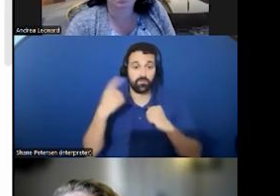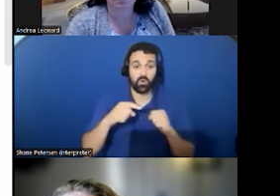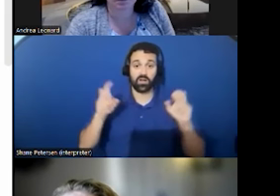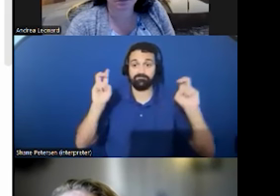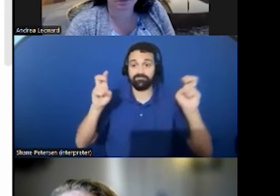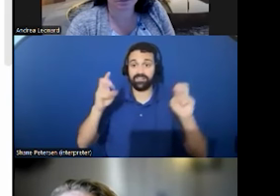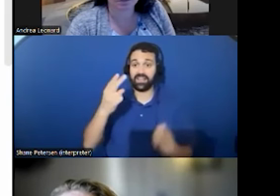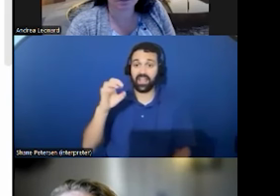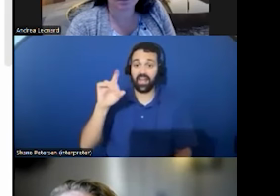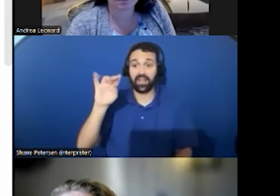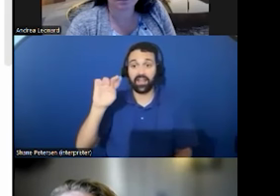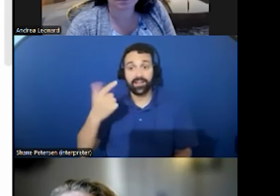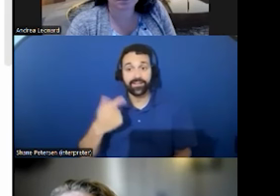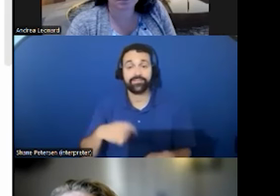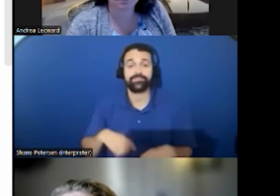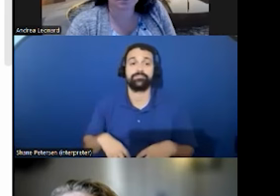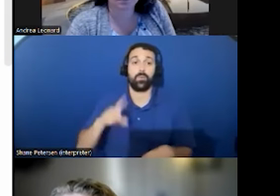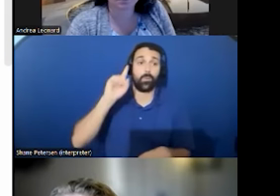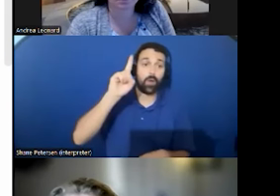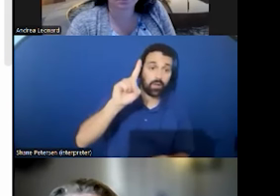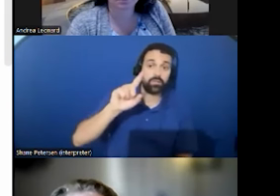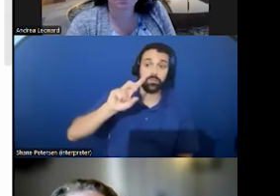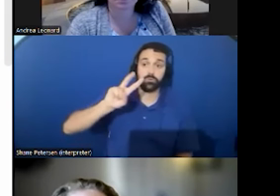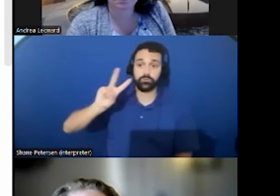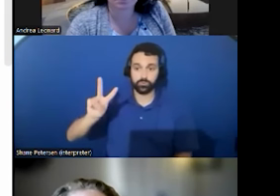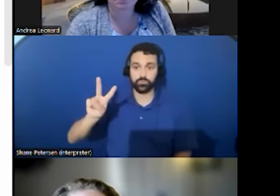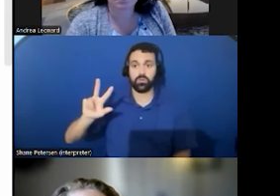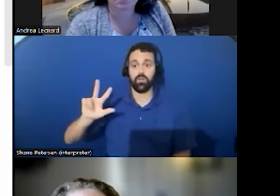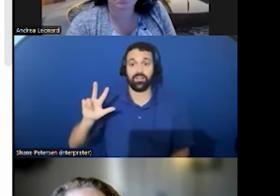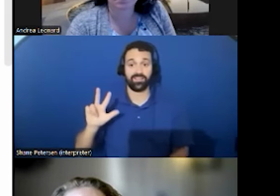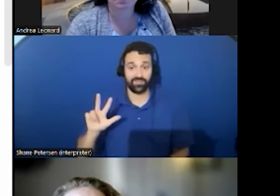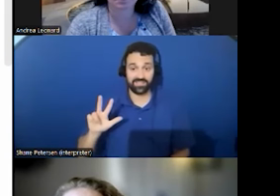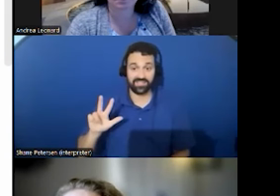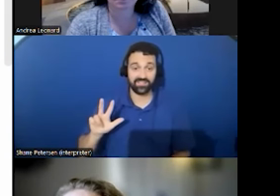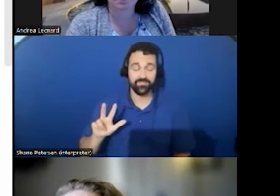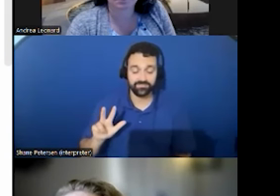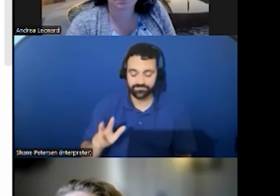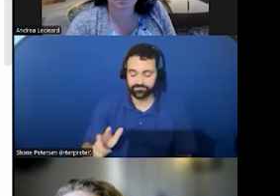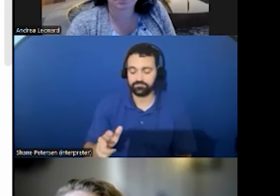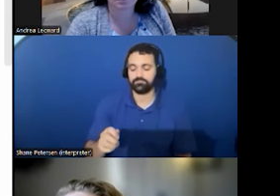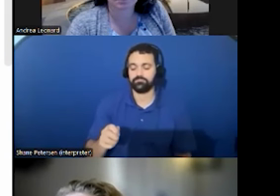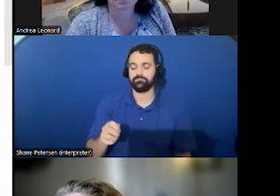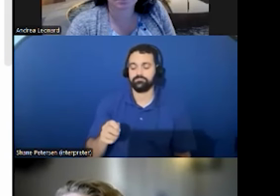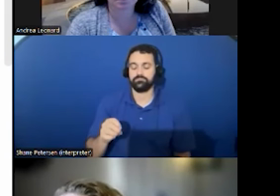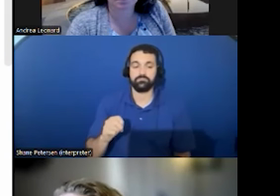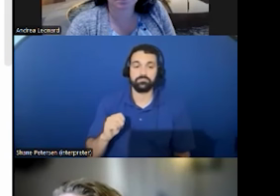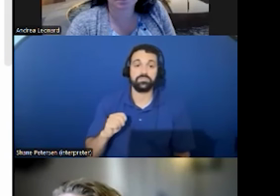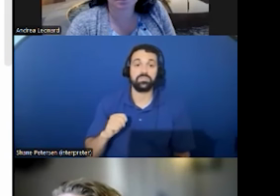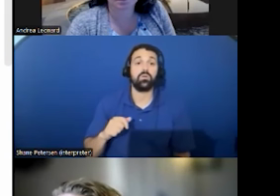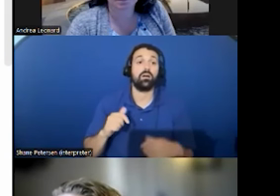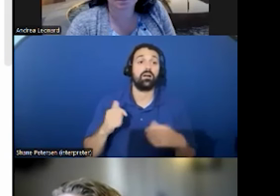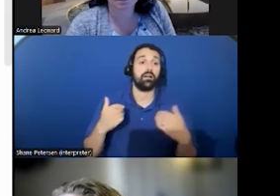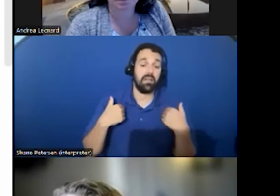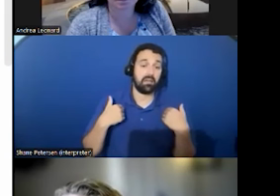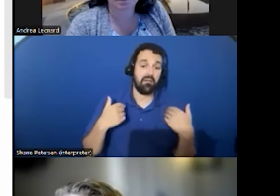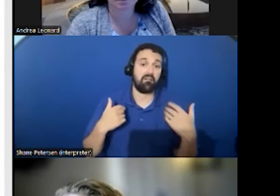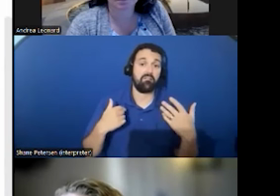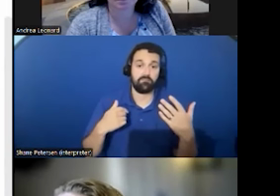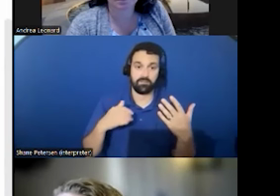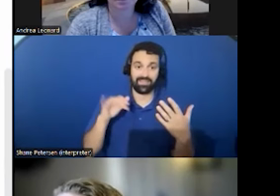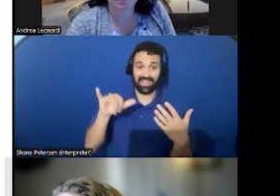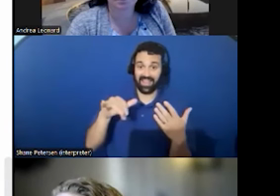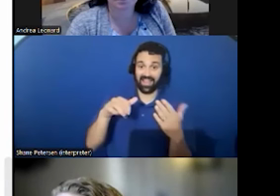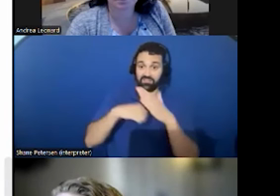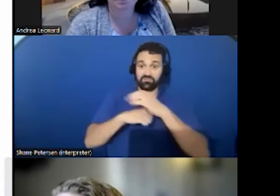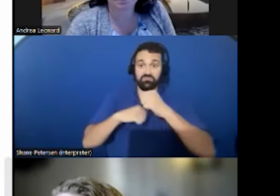heading 2, and here is a heading 3. So I have my heading structure correctly set up in